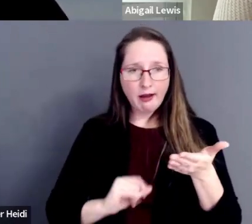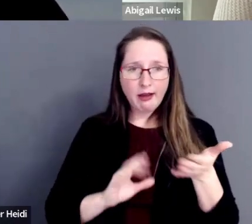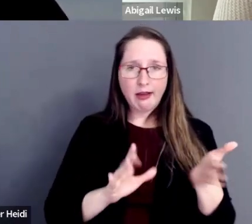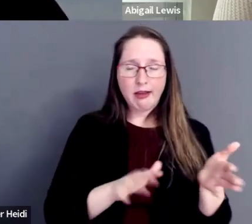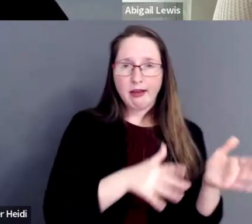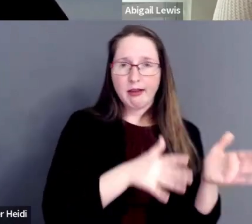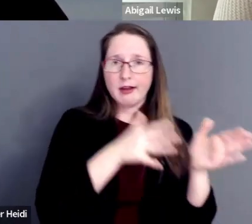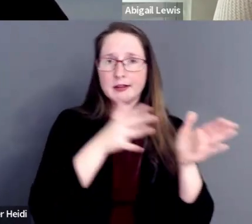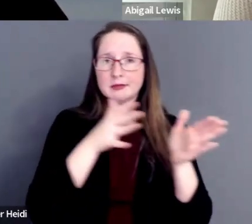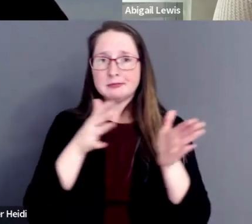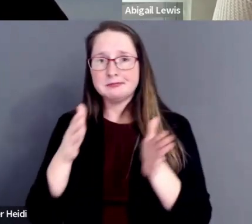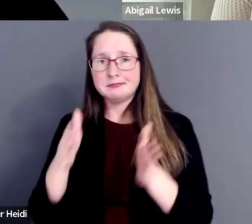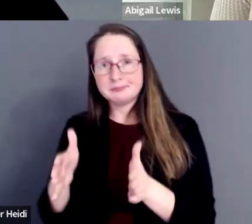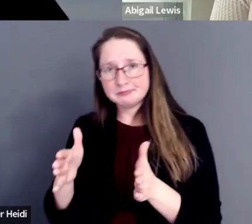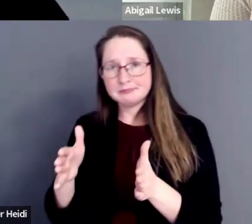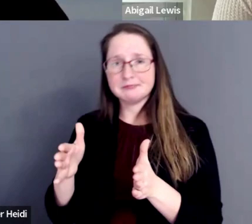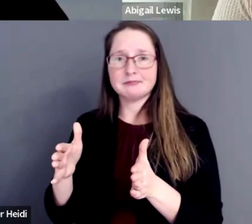to